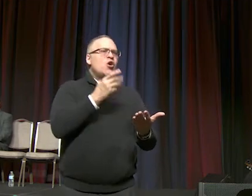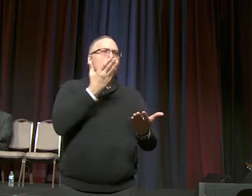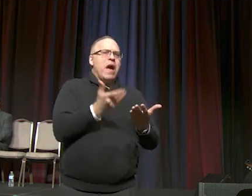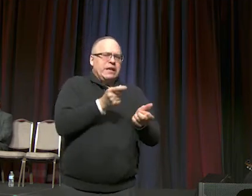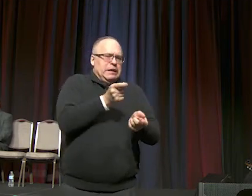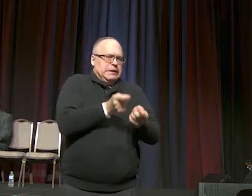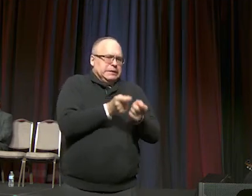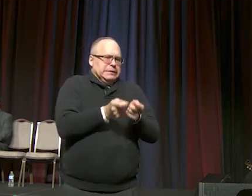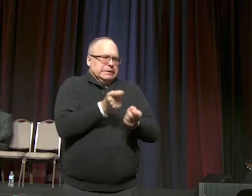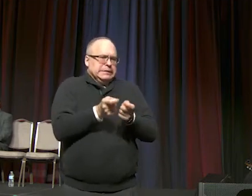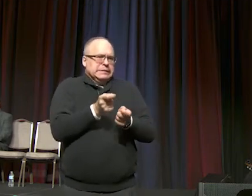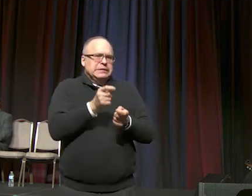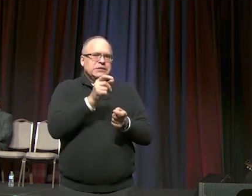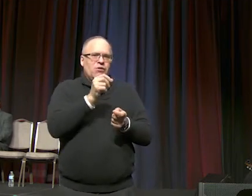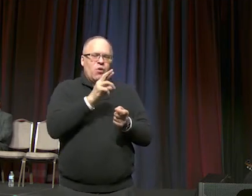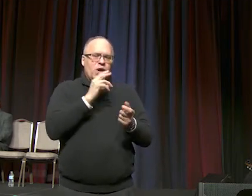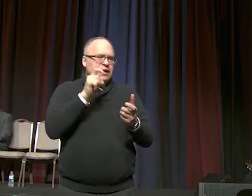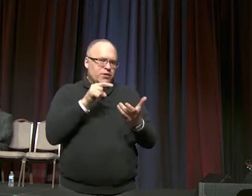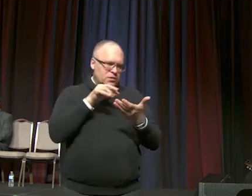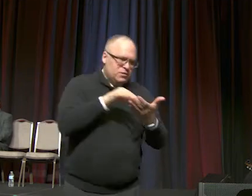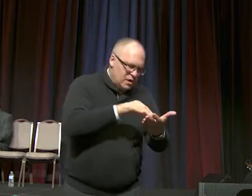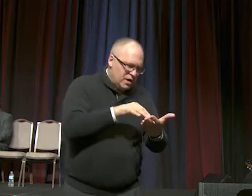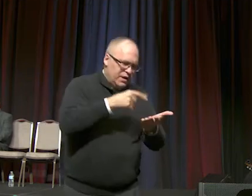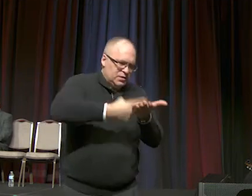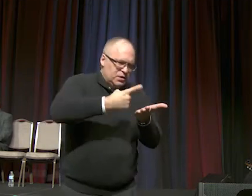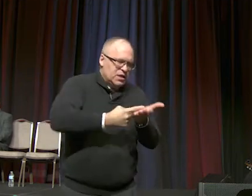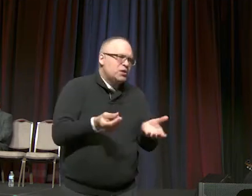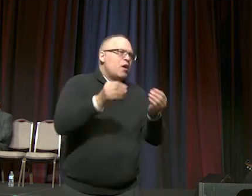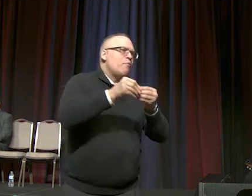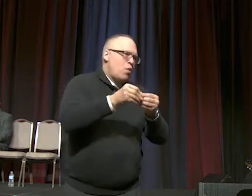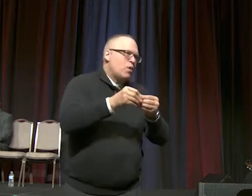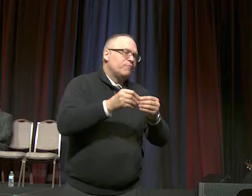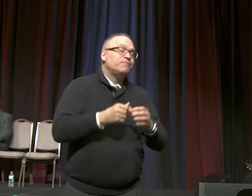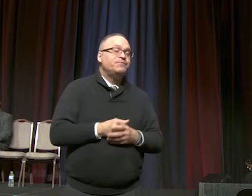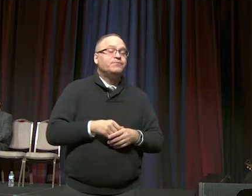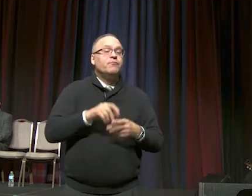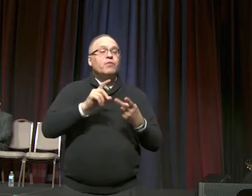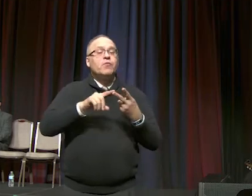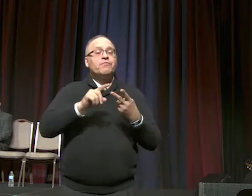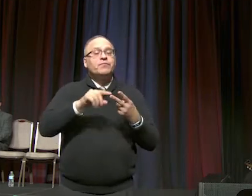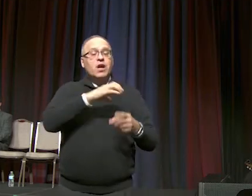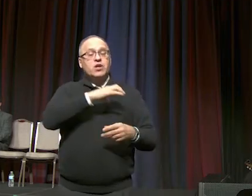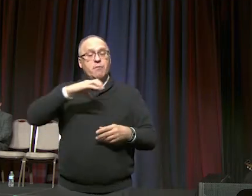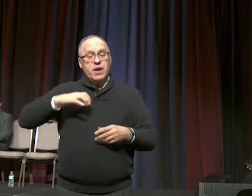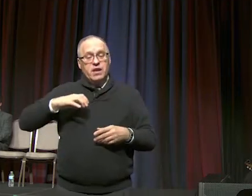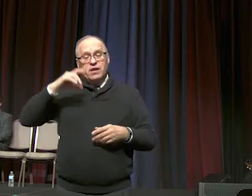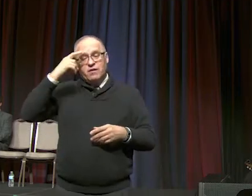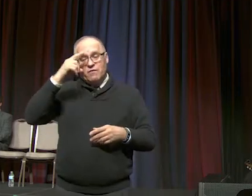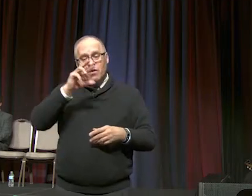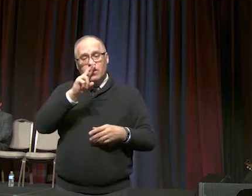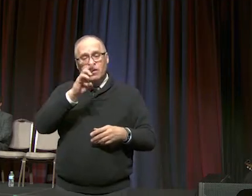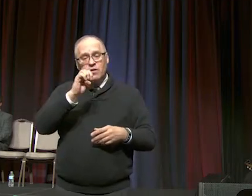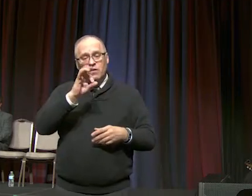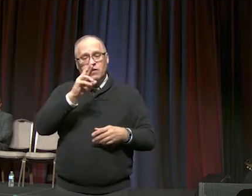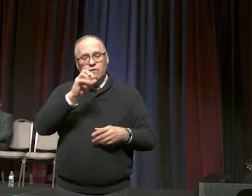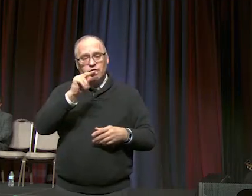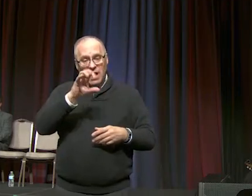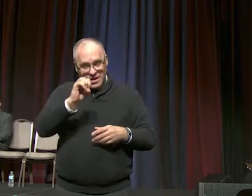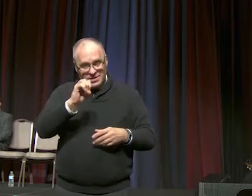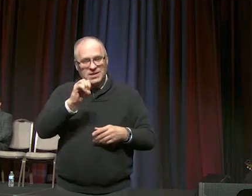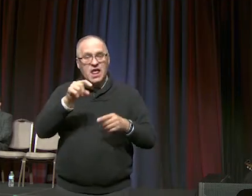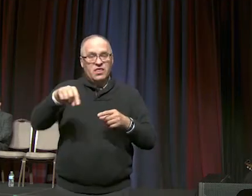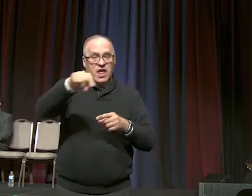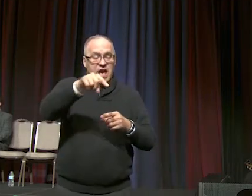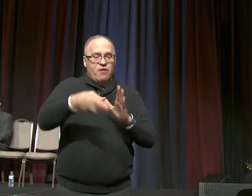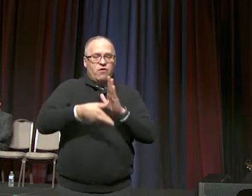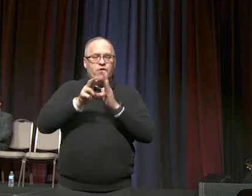in the legislative committees. The Committee on Reference, I mentioned them earlier, they're gonna review my work. I